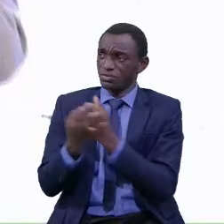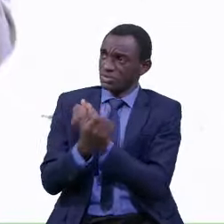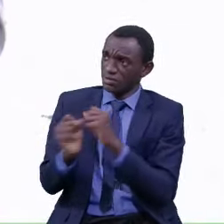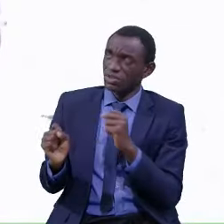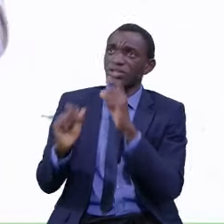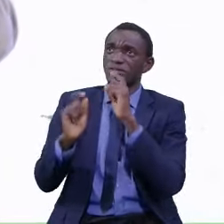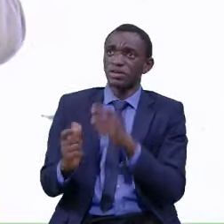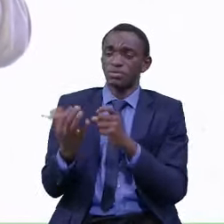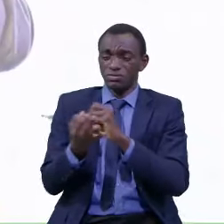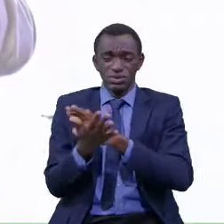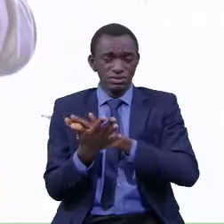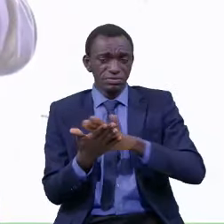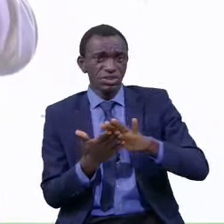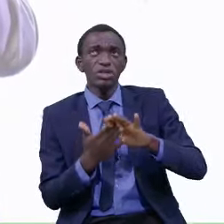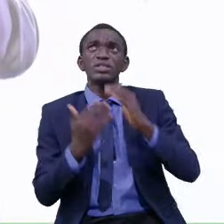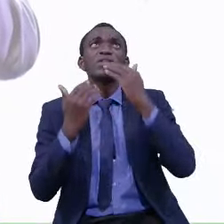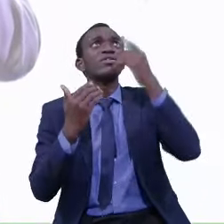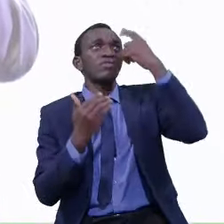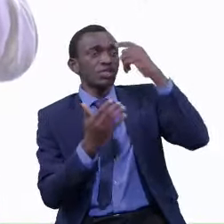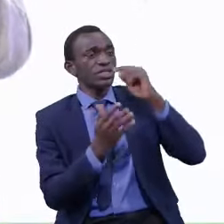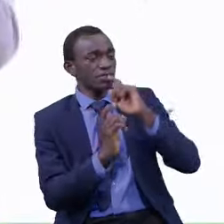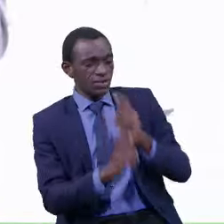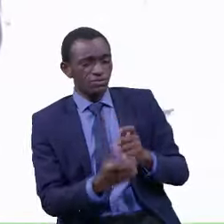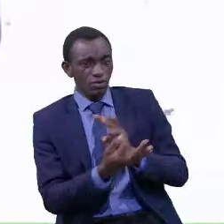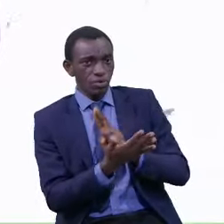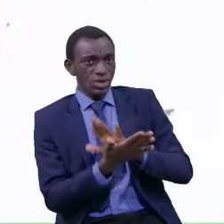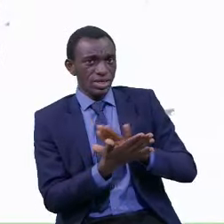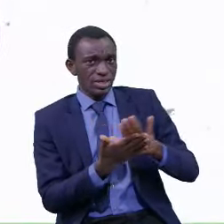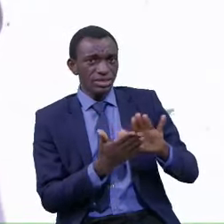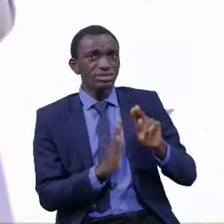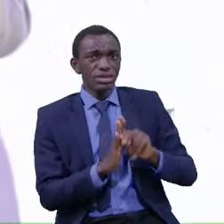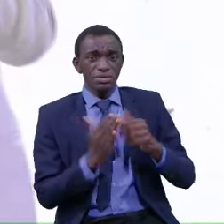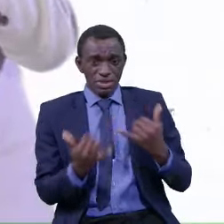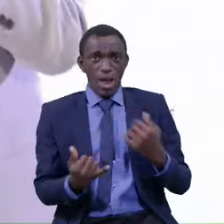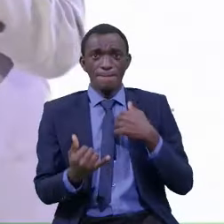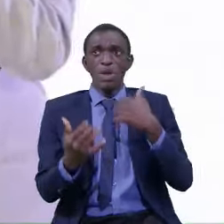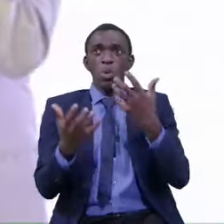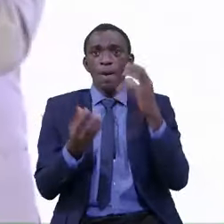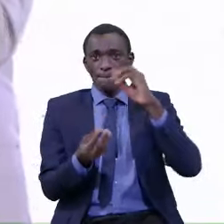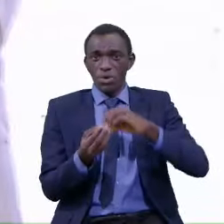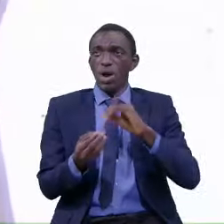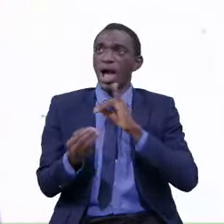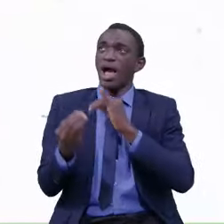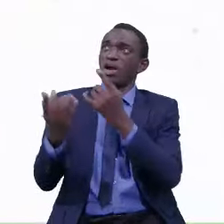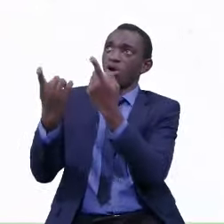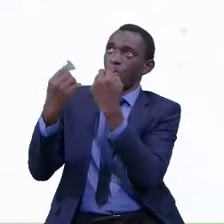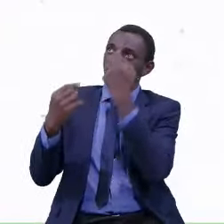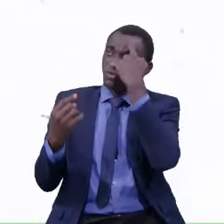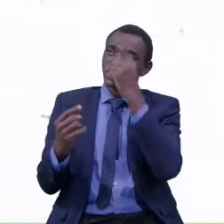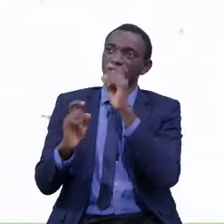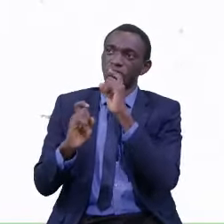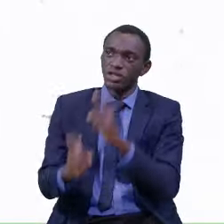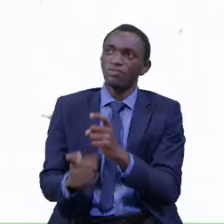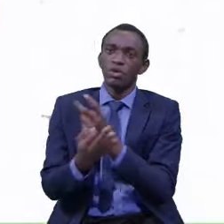the gift of holiness. I come for the gift of the Holy Ghost. The gift of the Holy Ghost. You said